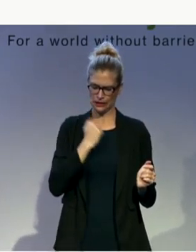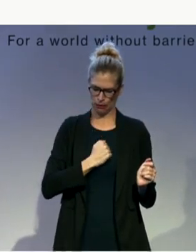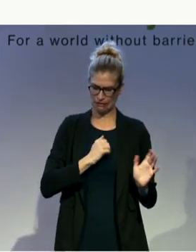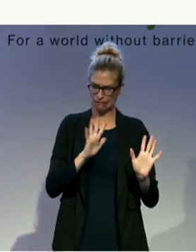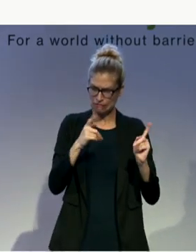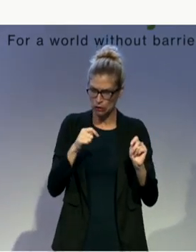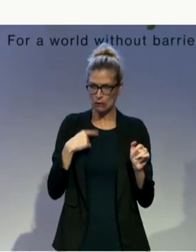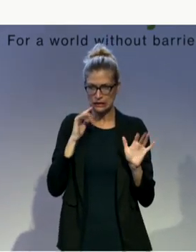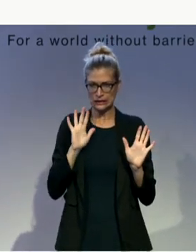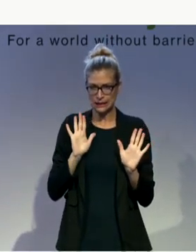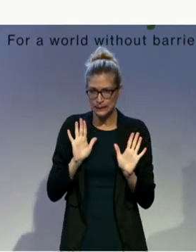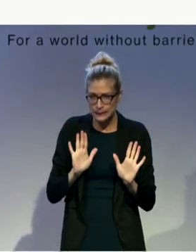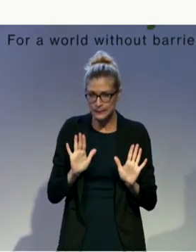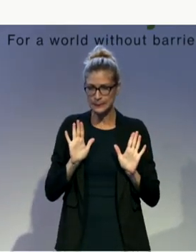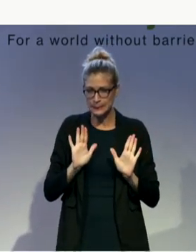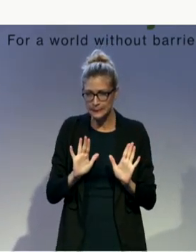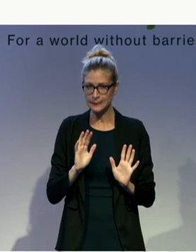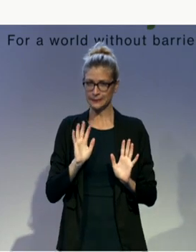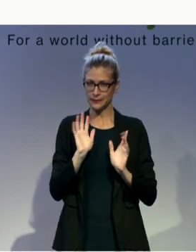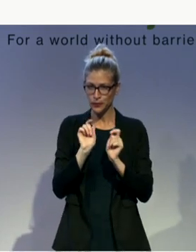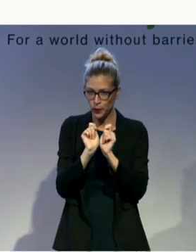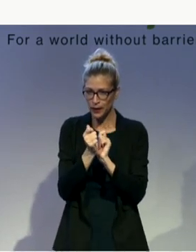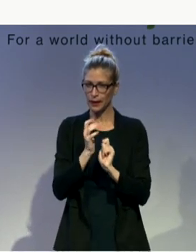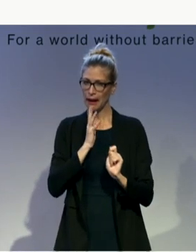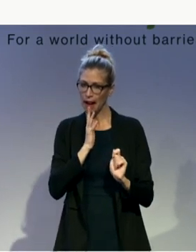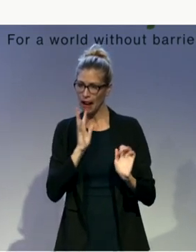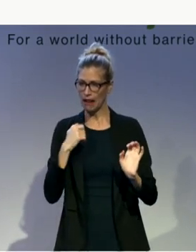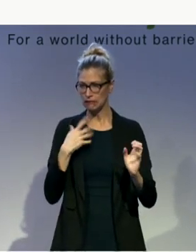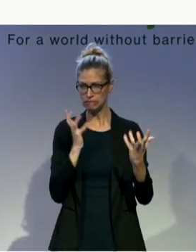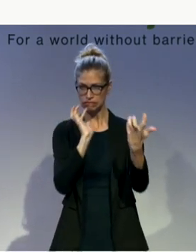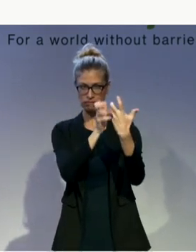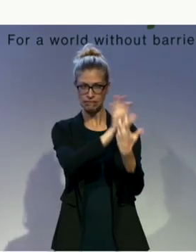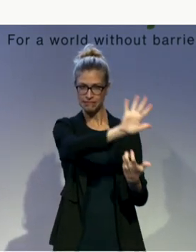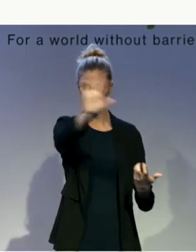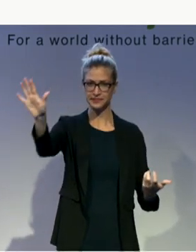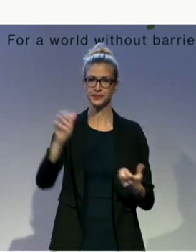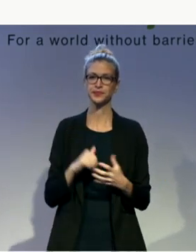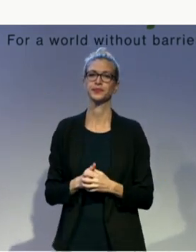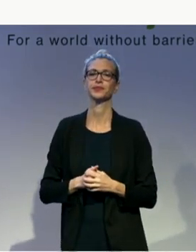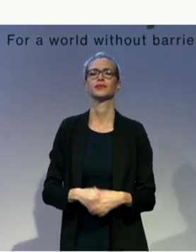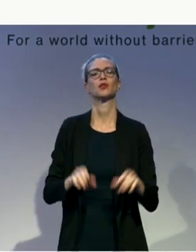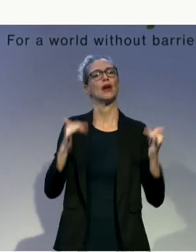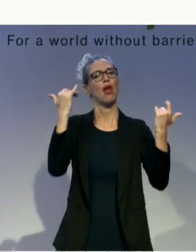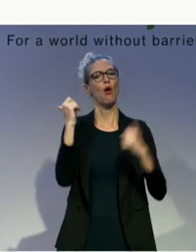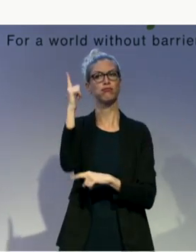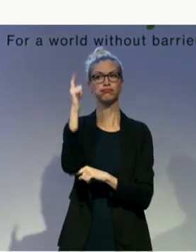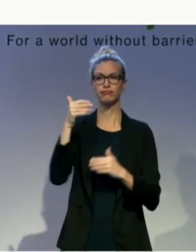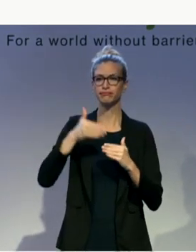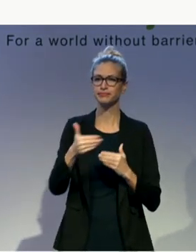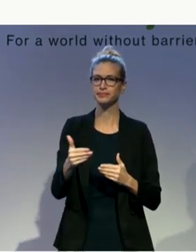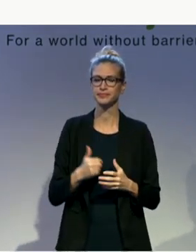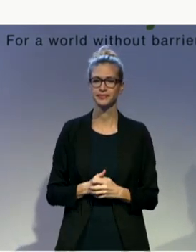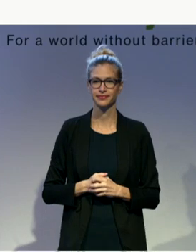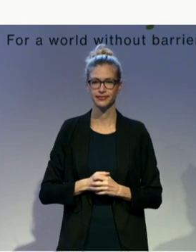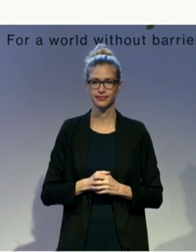improve the situation here. Okay, let's get on with things. And